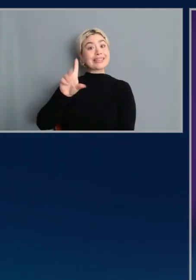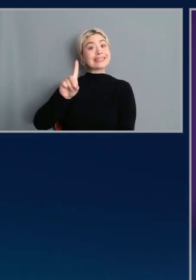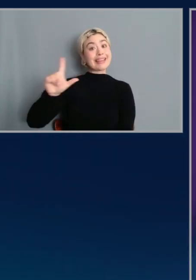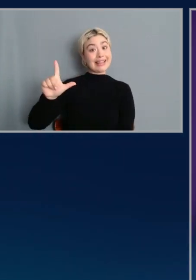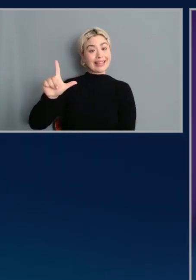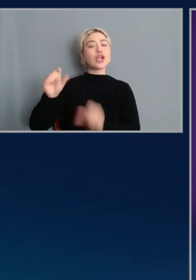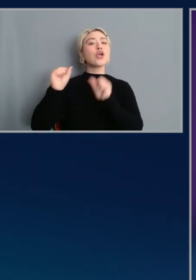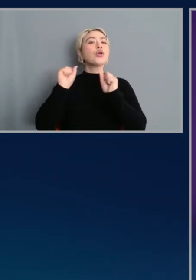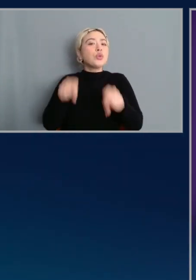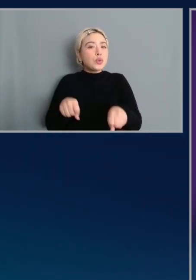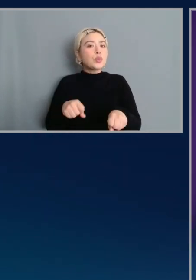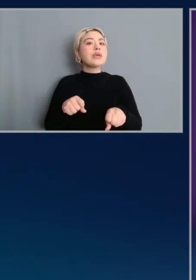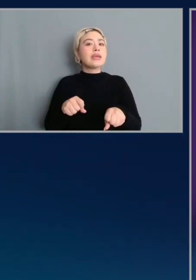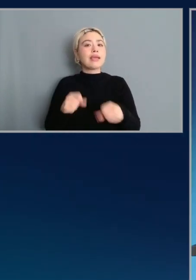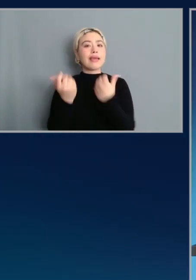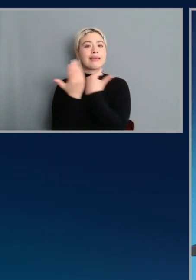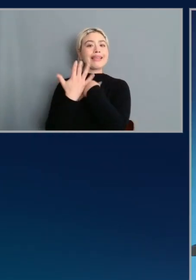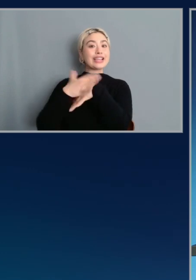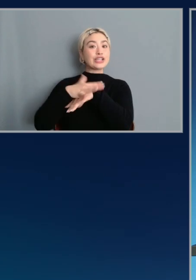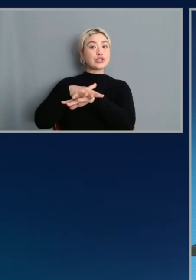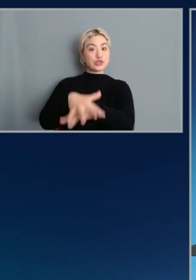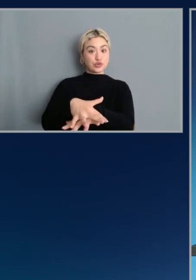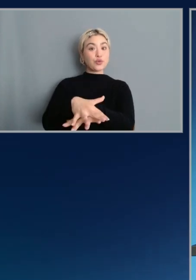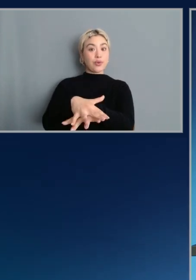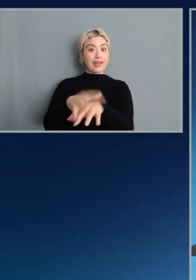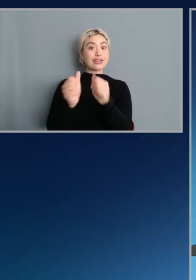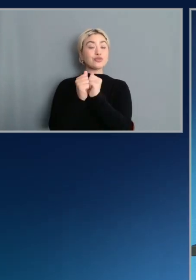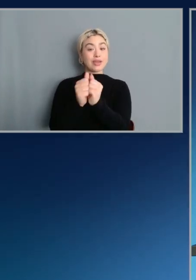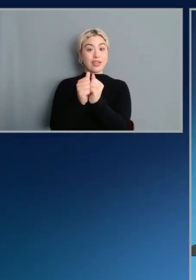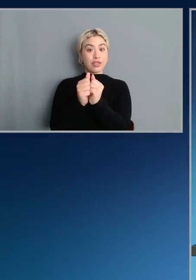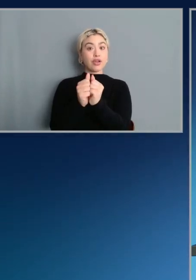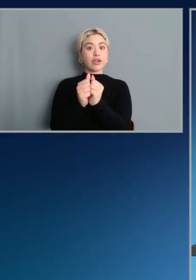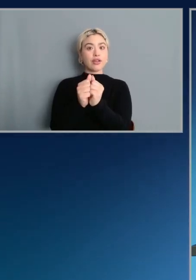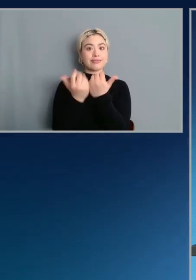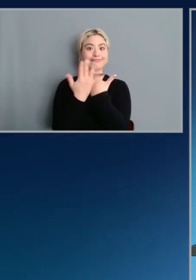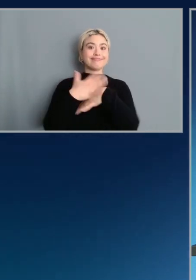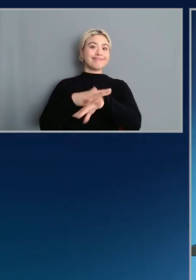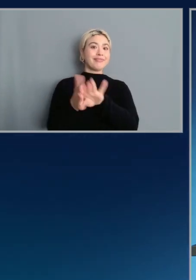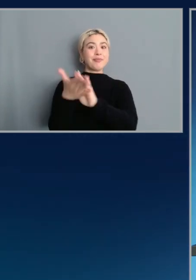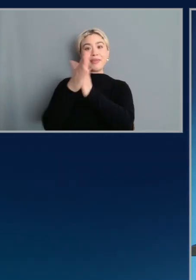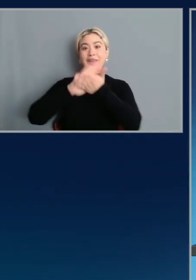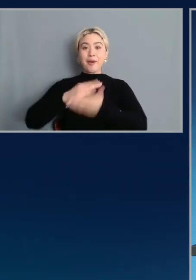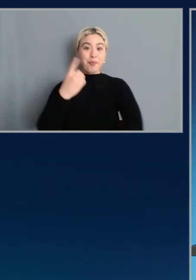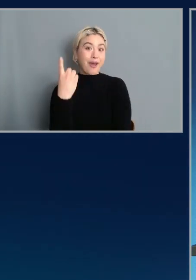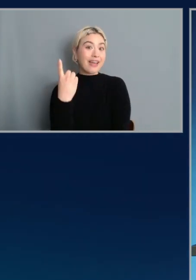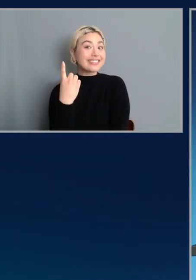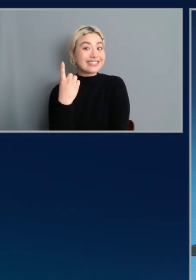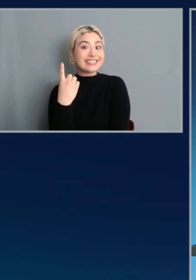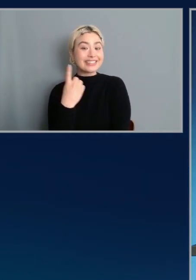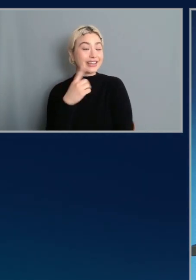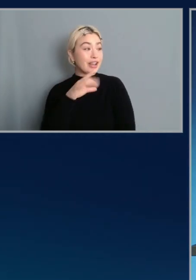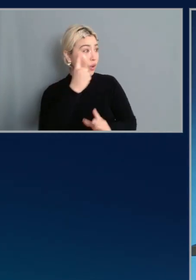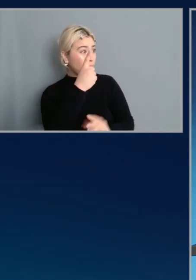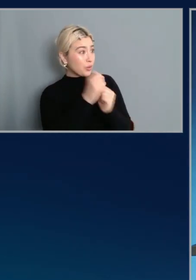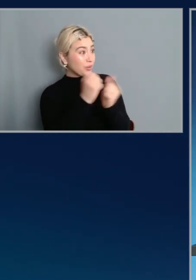can actually integrate the two. You can make them one. One with everything?